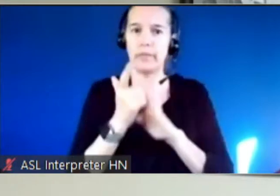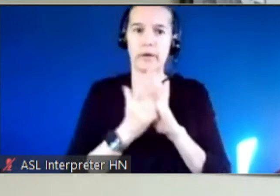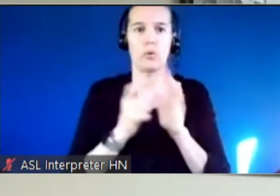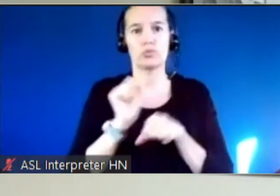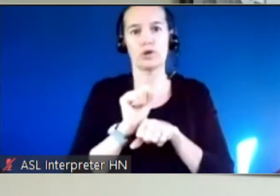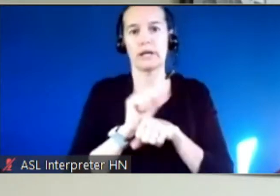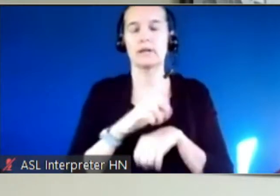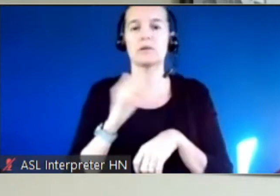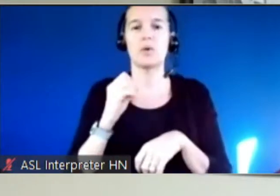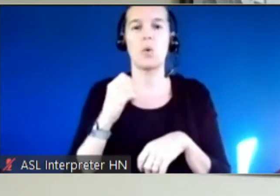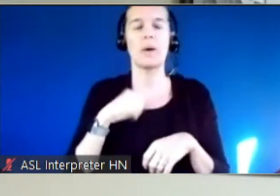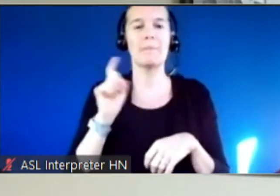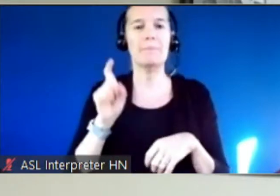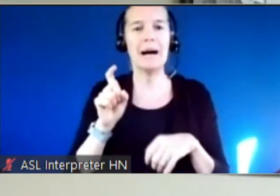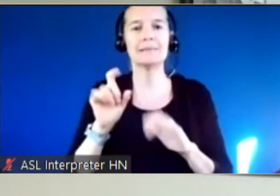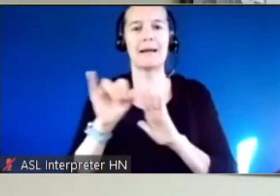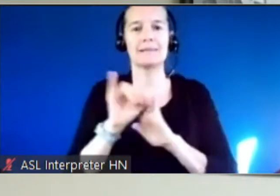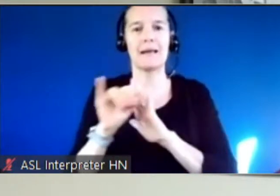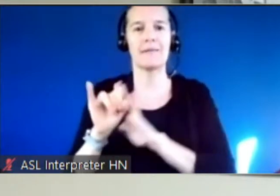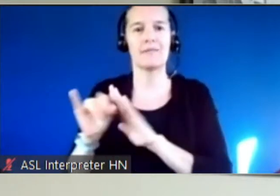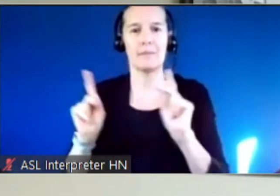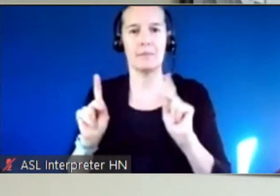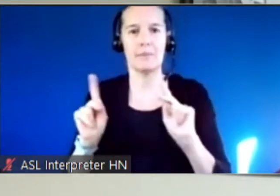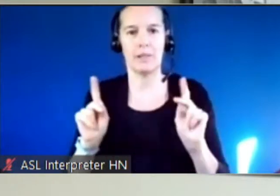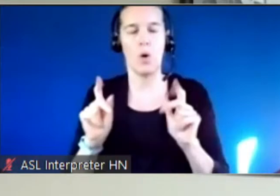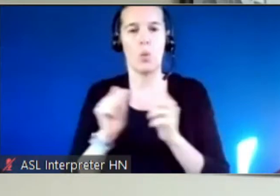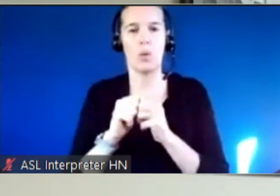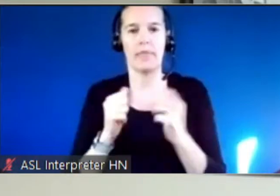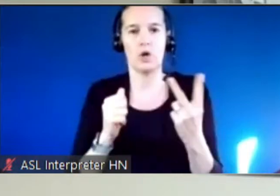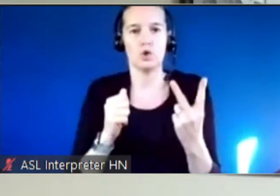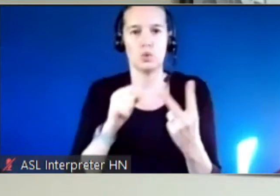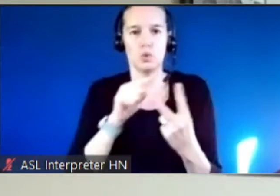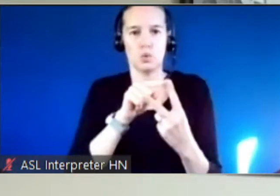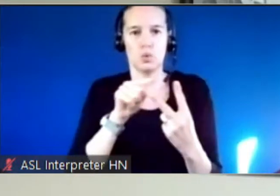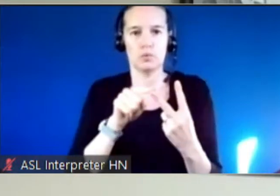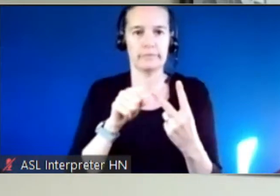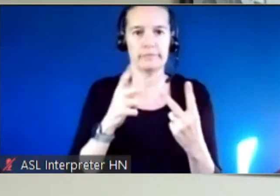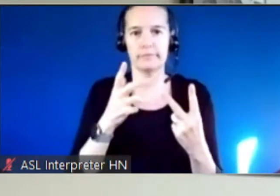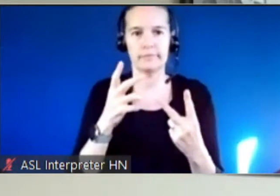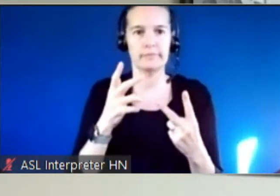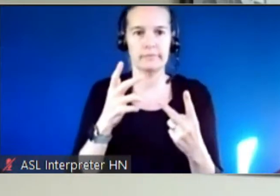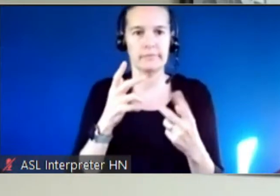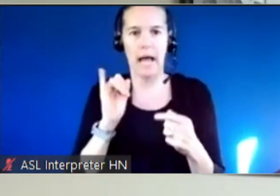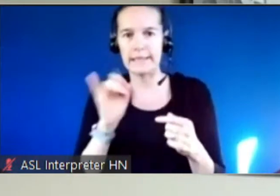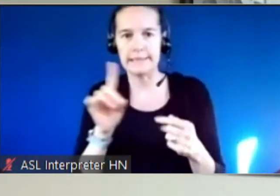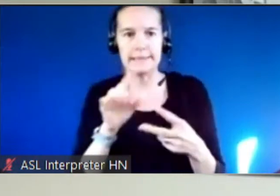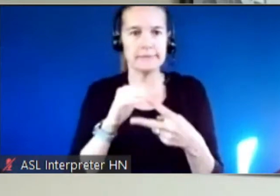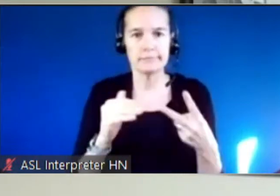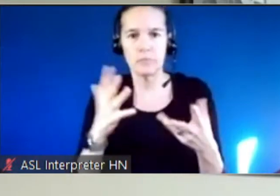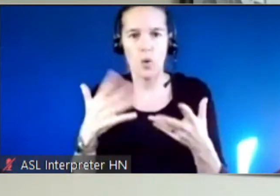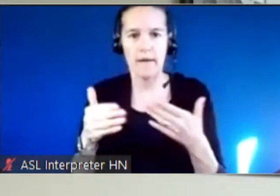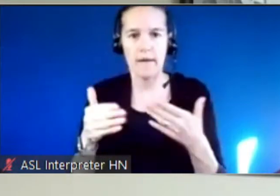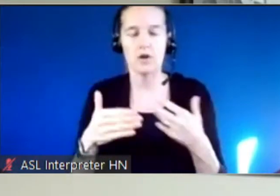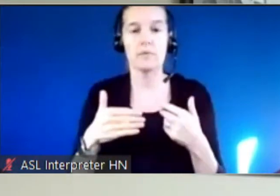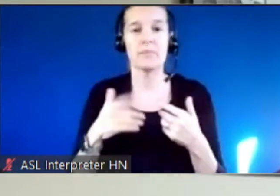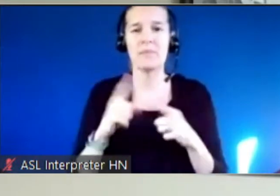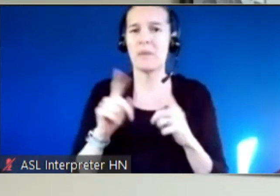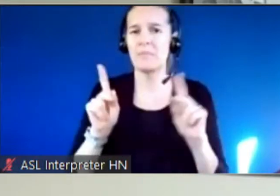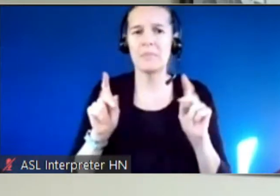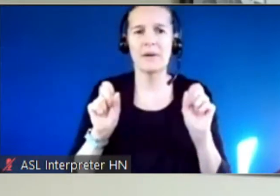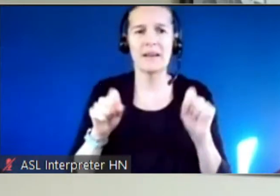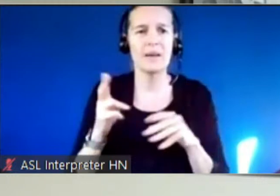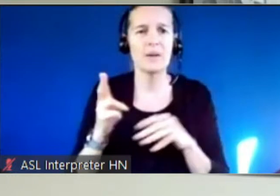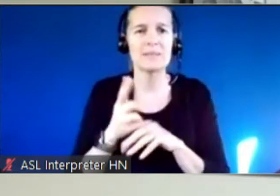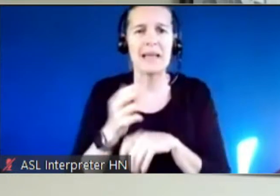to identify people. And so that's been required, but people can use any other form,